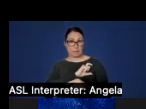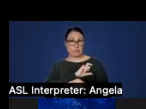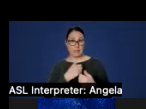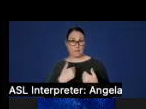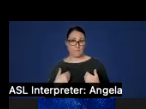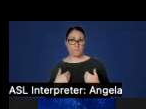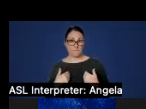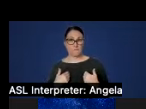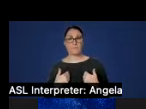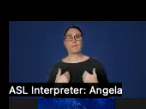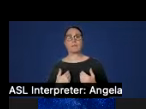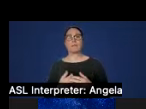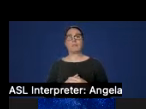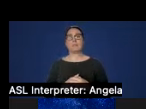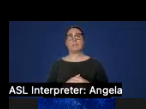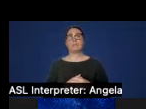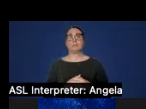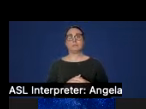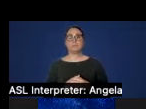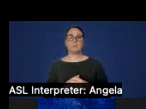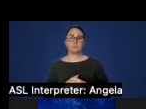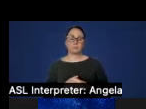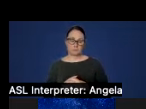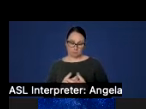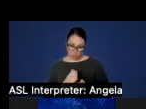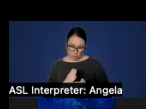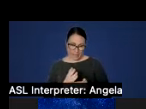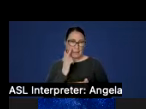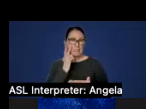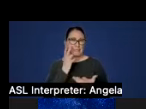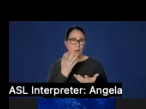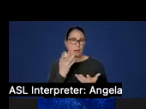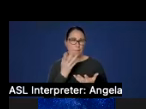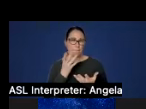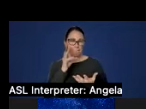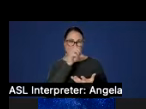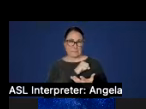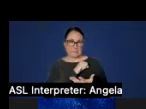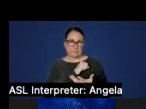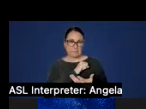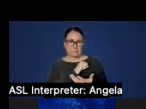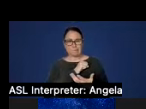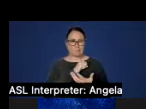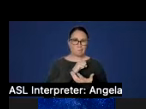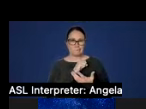Excuse me. All right, let me see if I missed anything on that one.